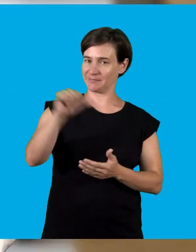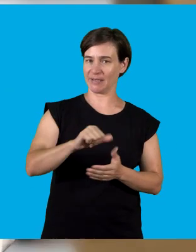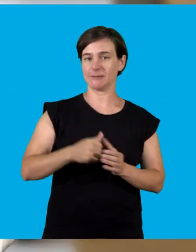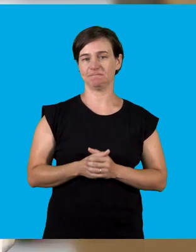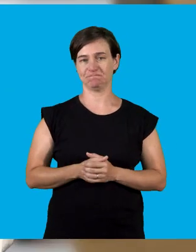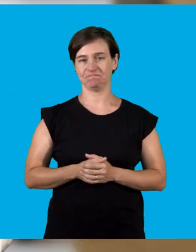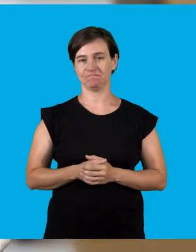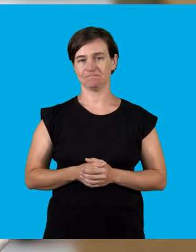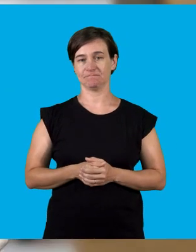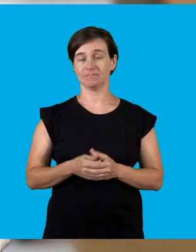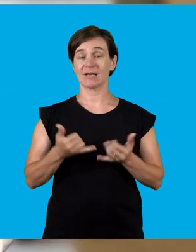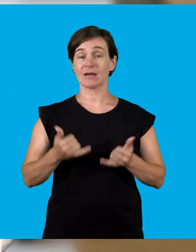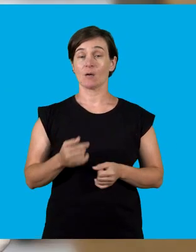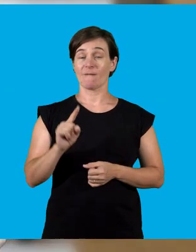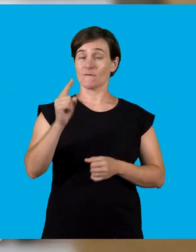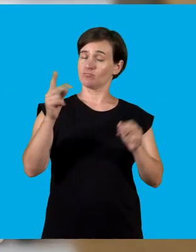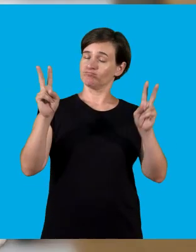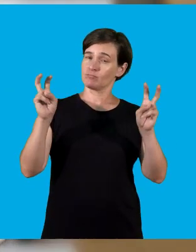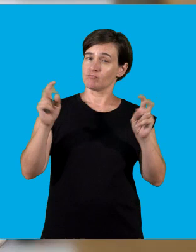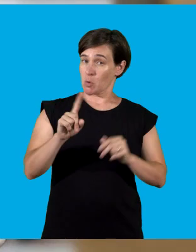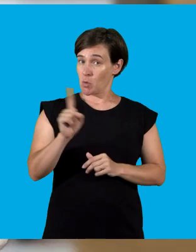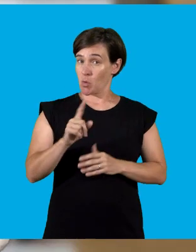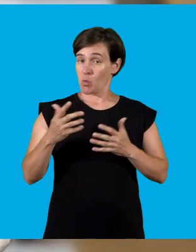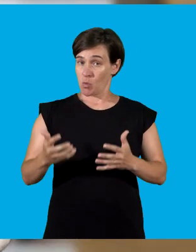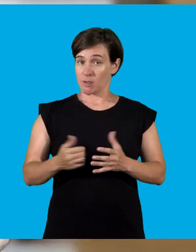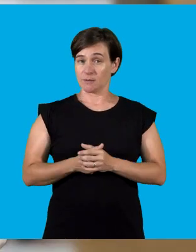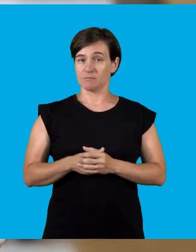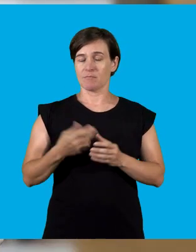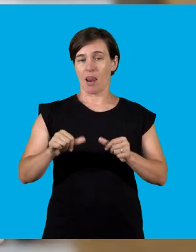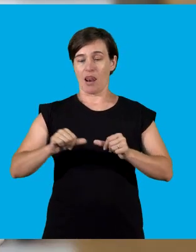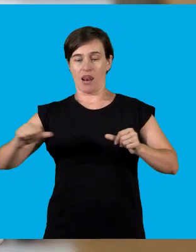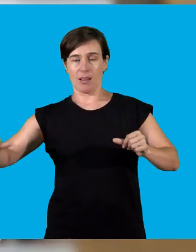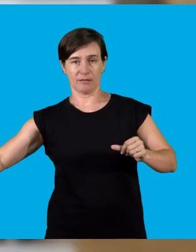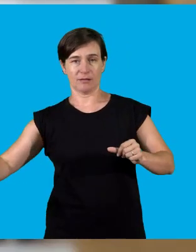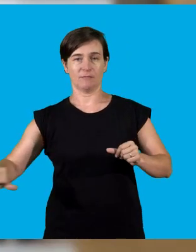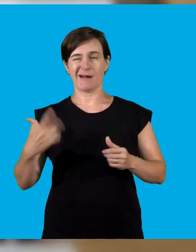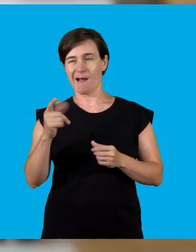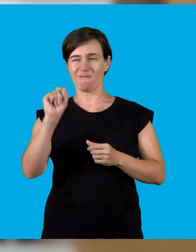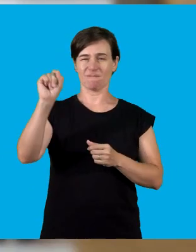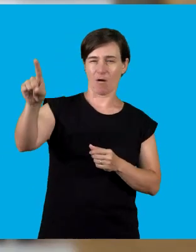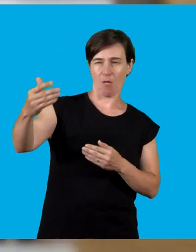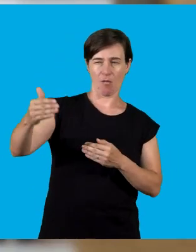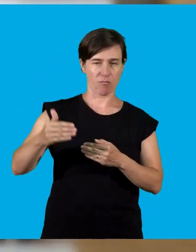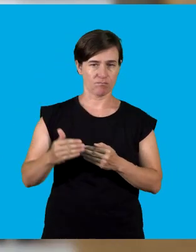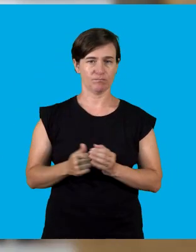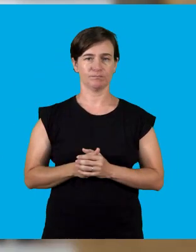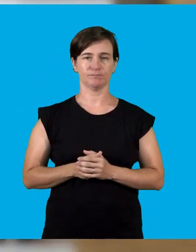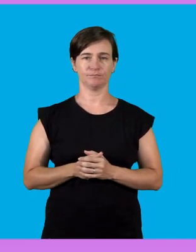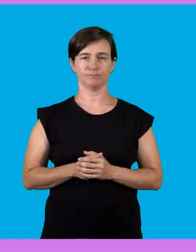Welcome back. Let's look at the first topic where we are going to work with length and distance.